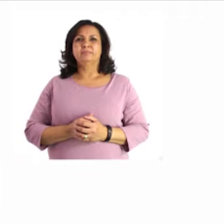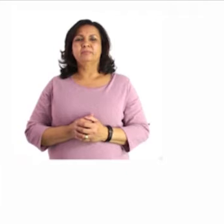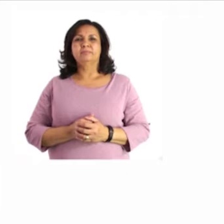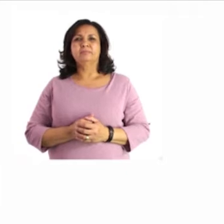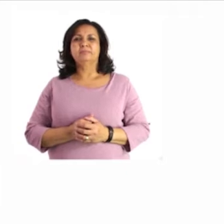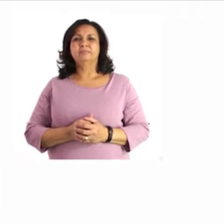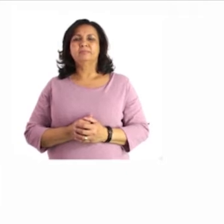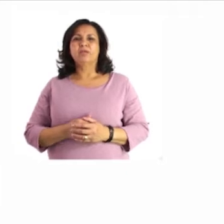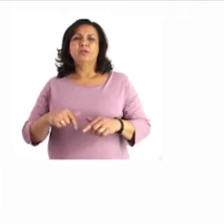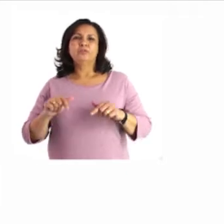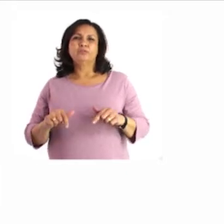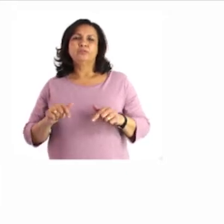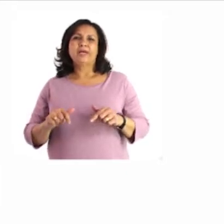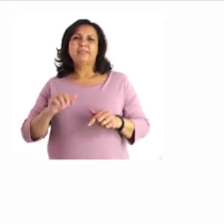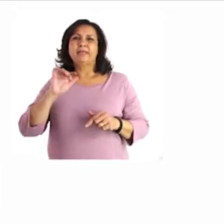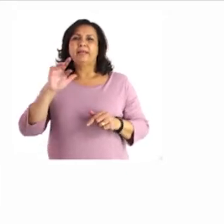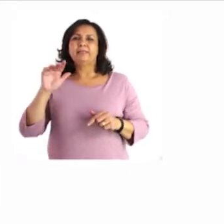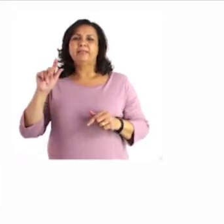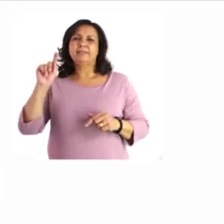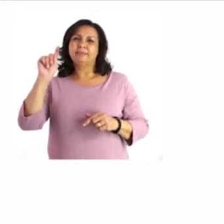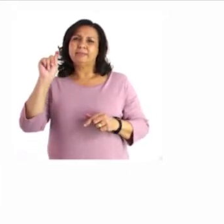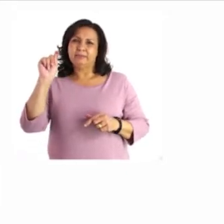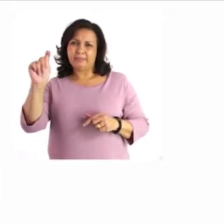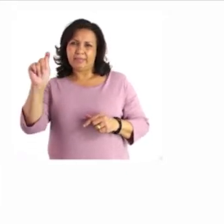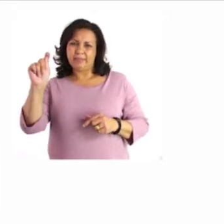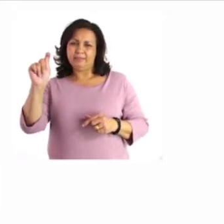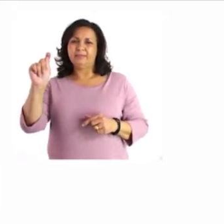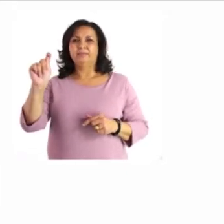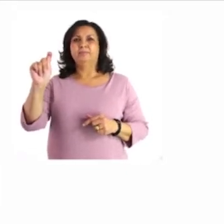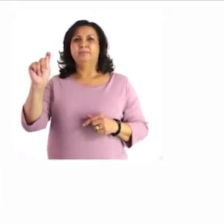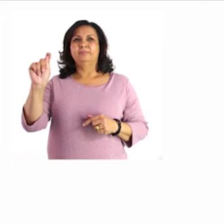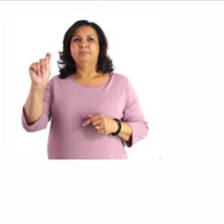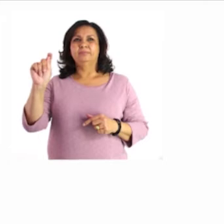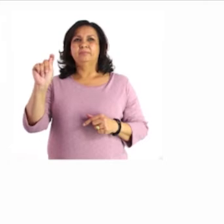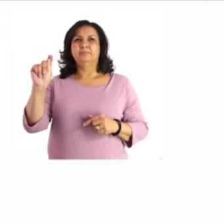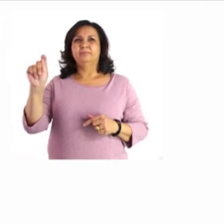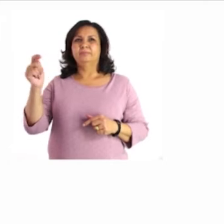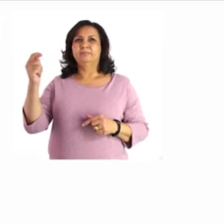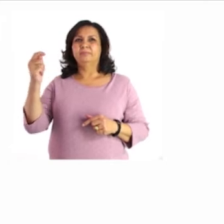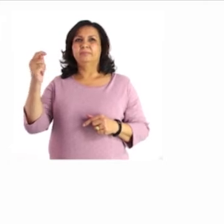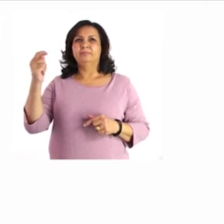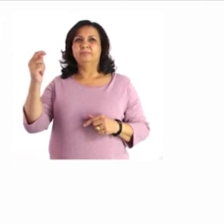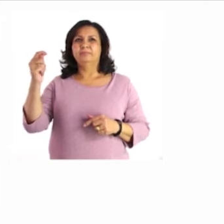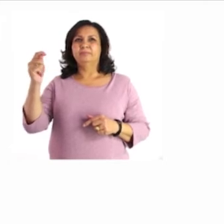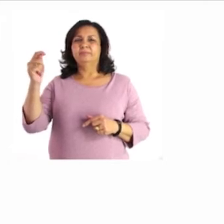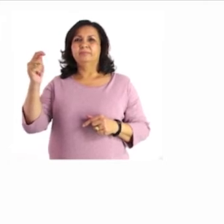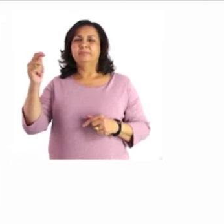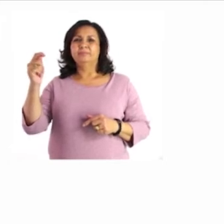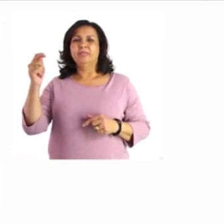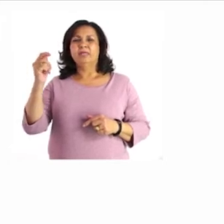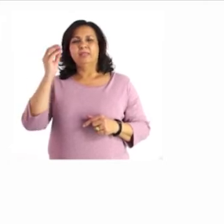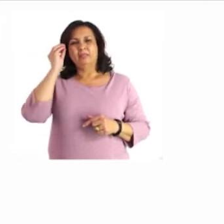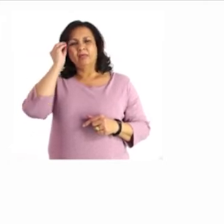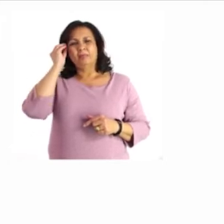Now, today's letter is about, it's letter T. It's letter T. Now let's think about